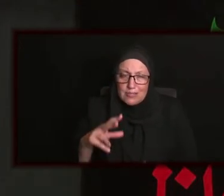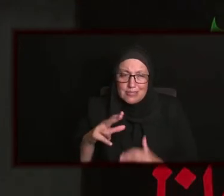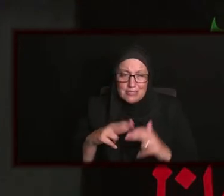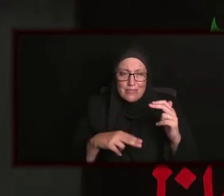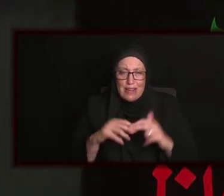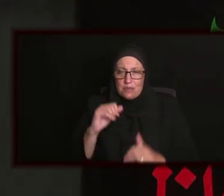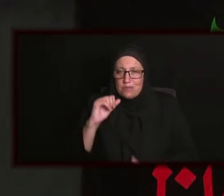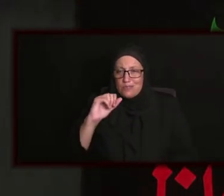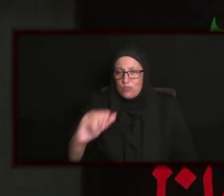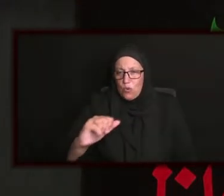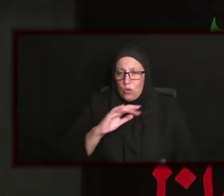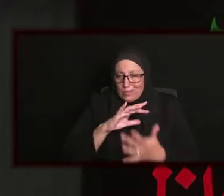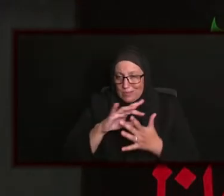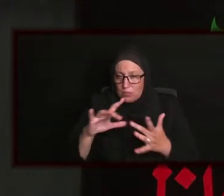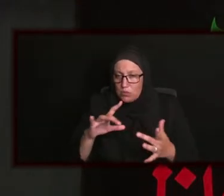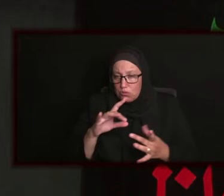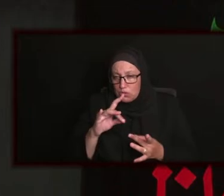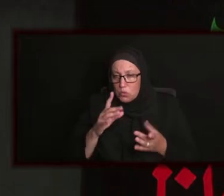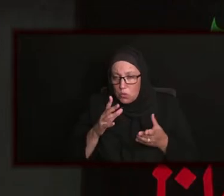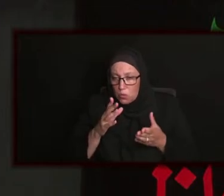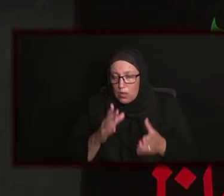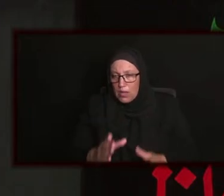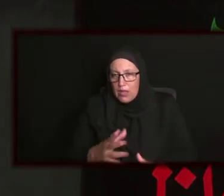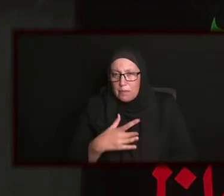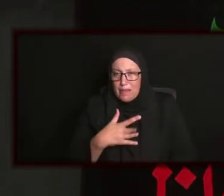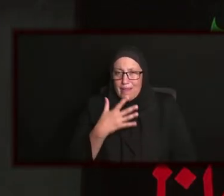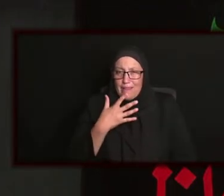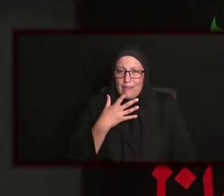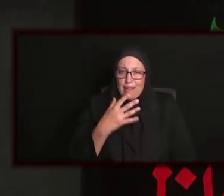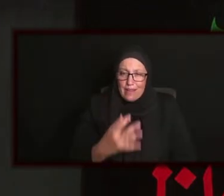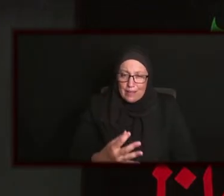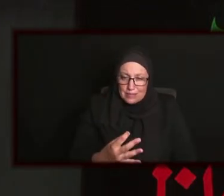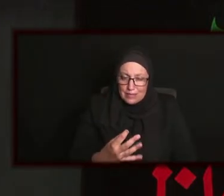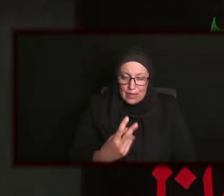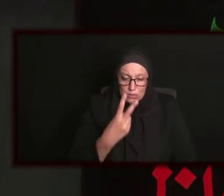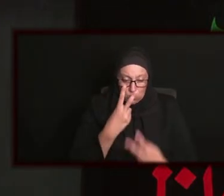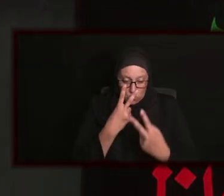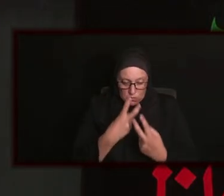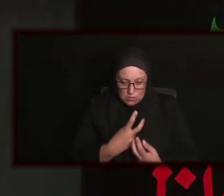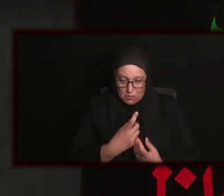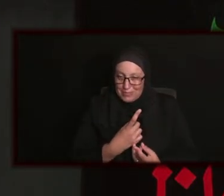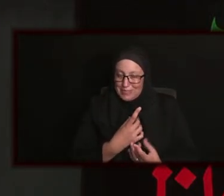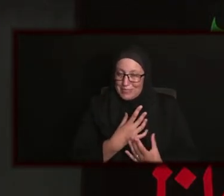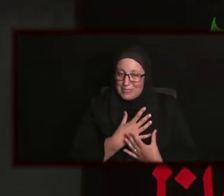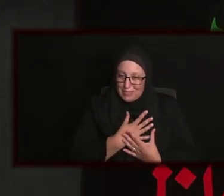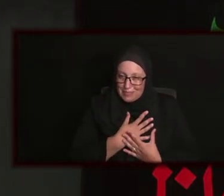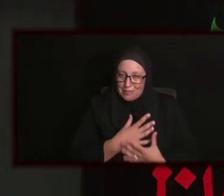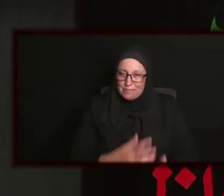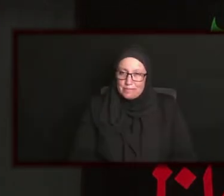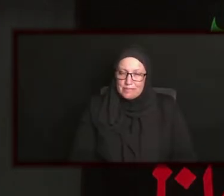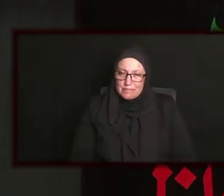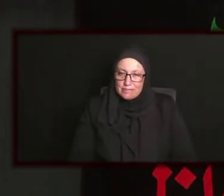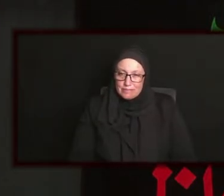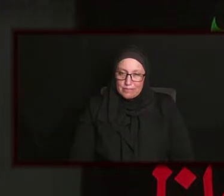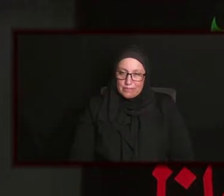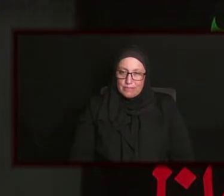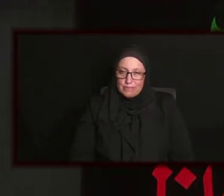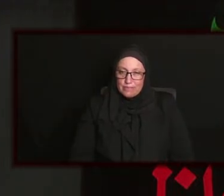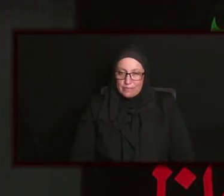and I'm asking and I'm questioning my own self here as I say these words, then I need